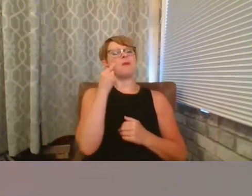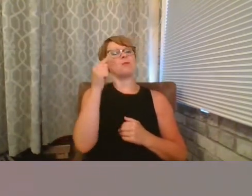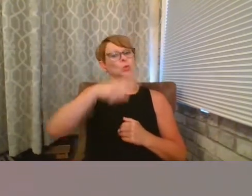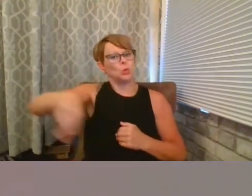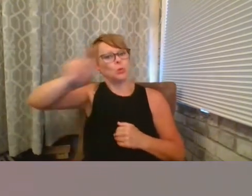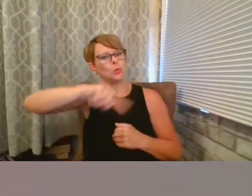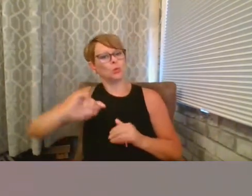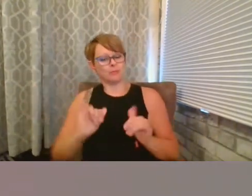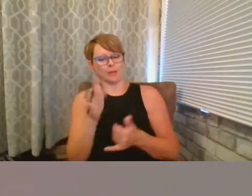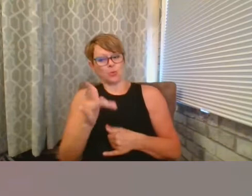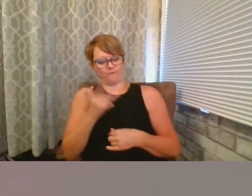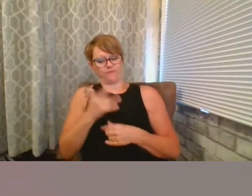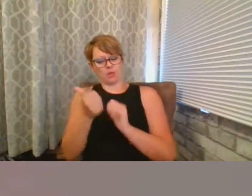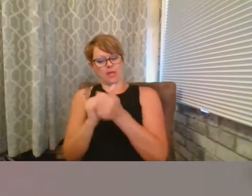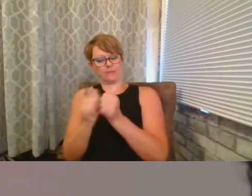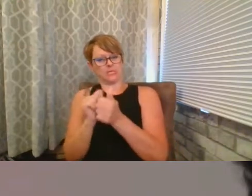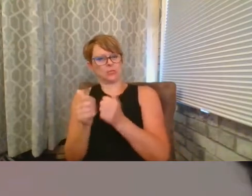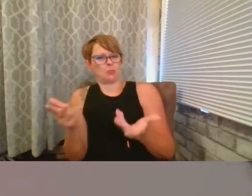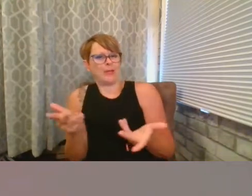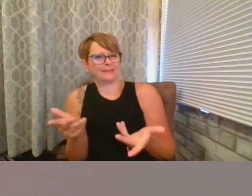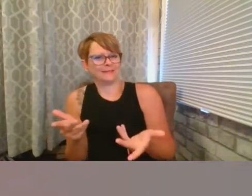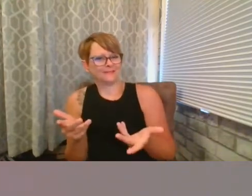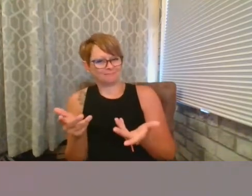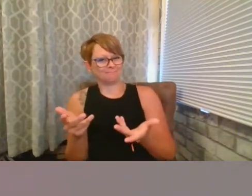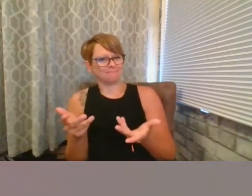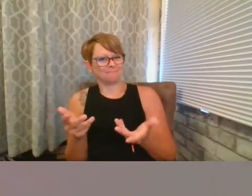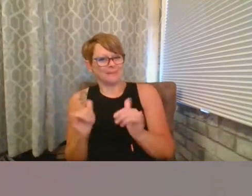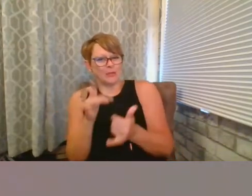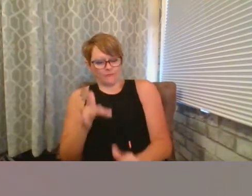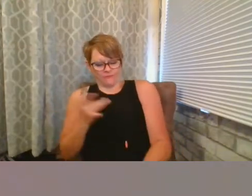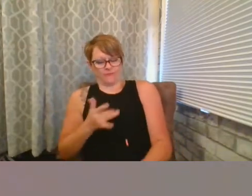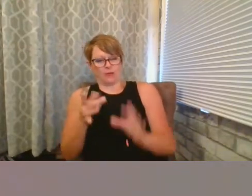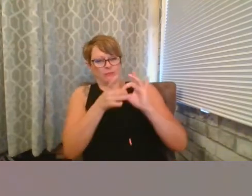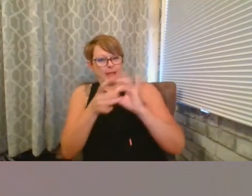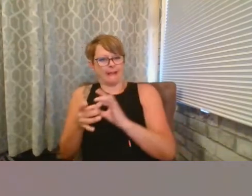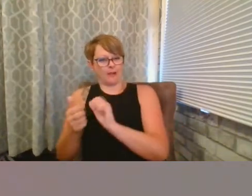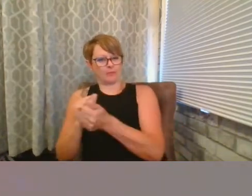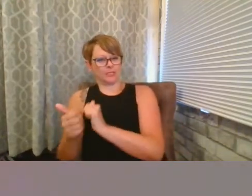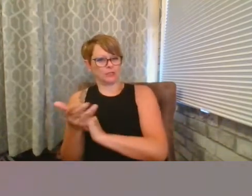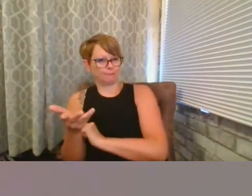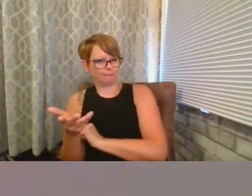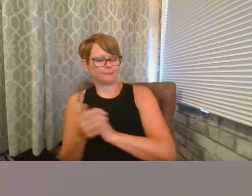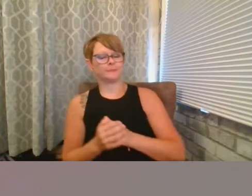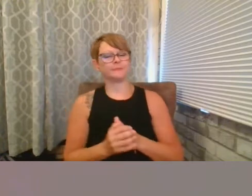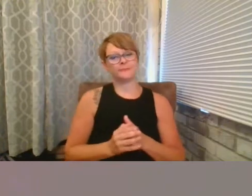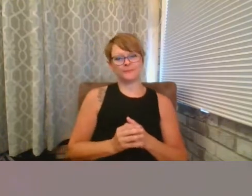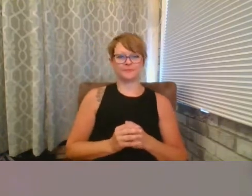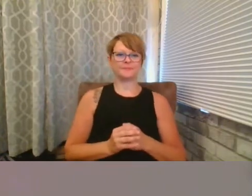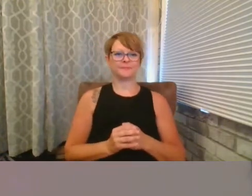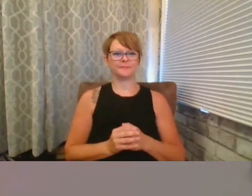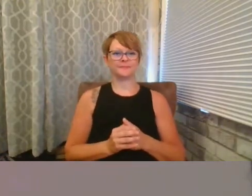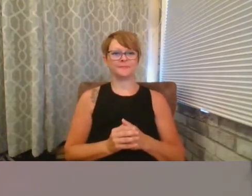the biggest competition or competitive advantage for your business, for your work that you do with your business?